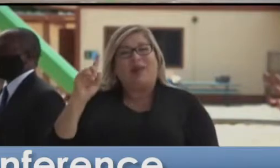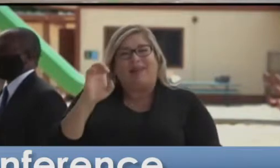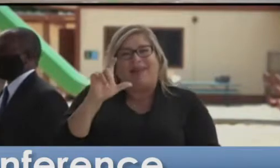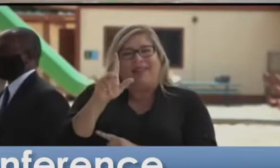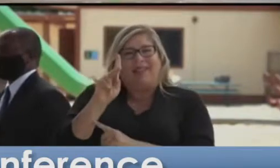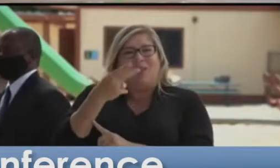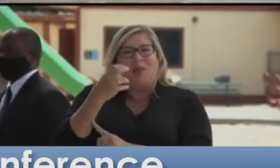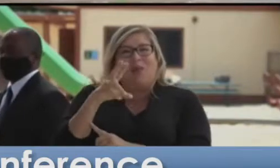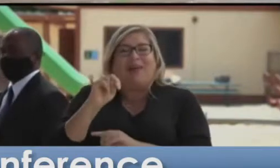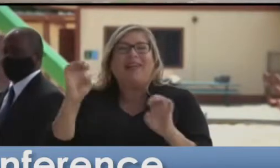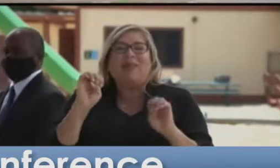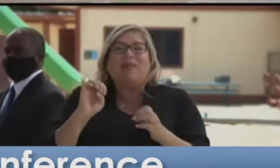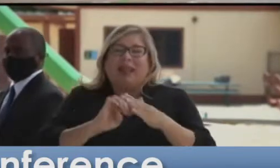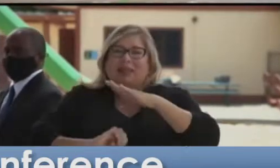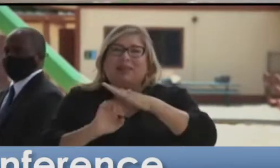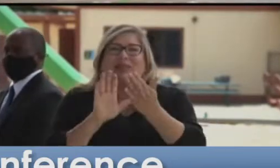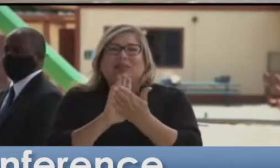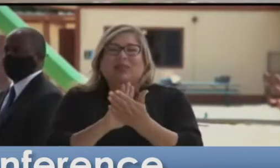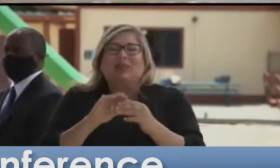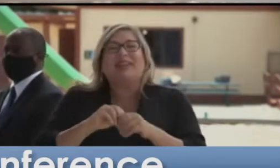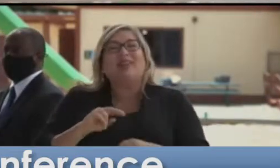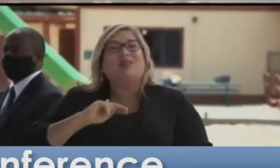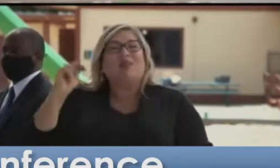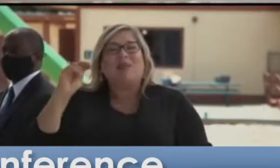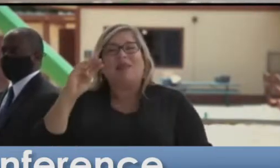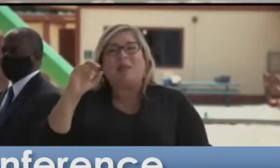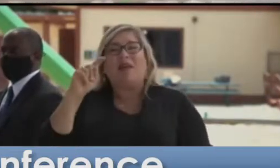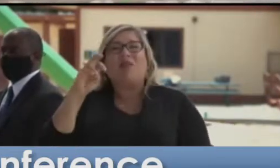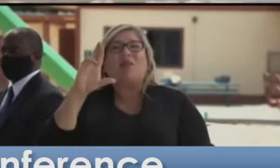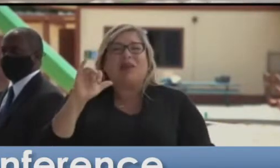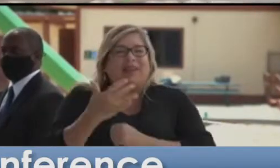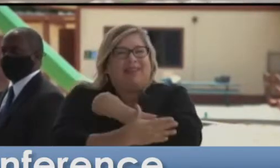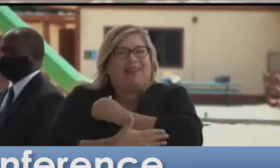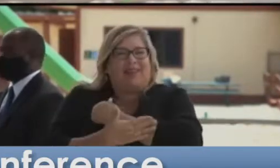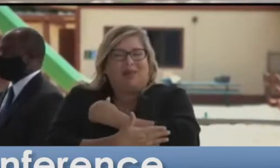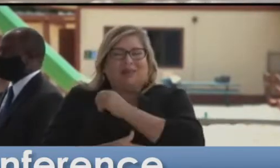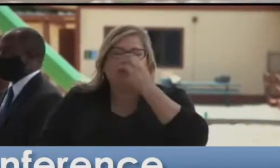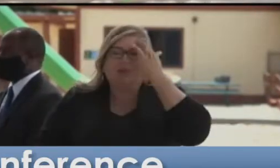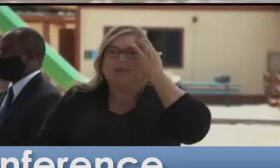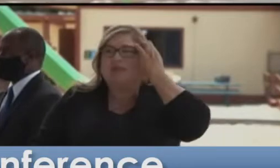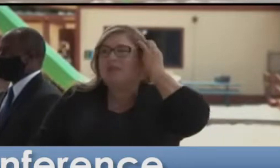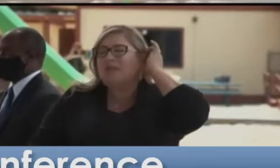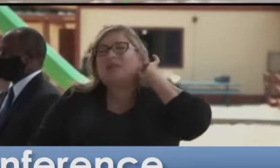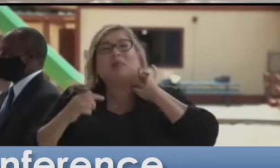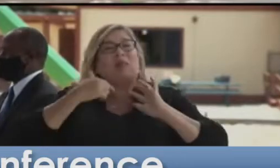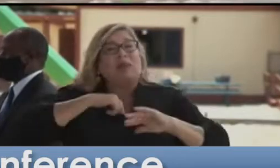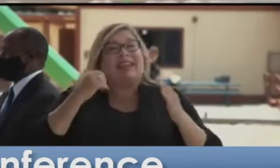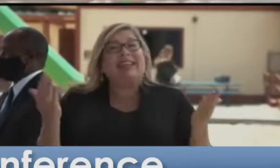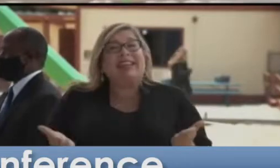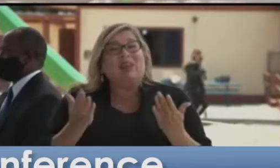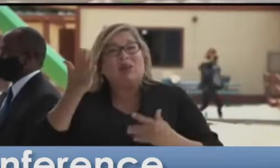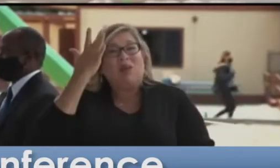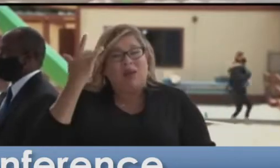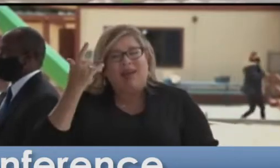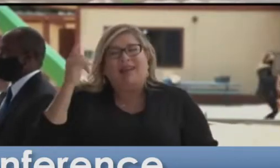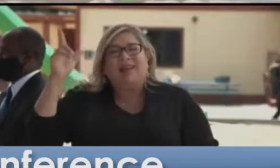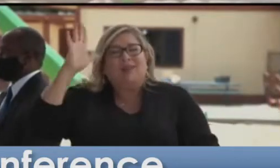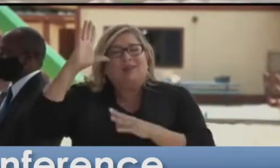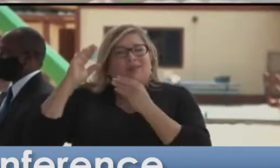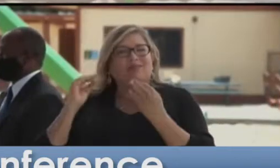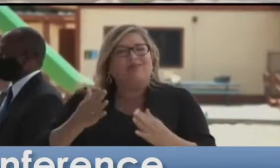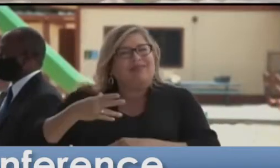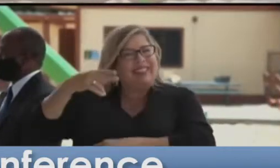Elementary School in the North Monterey County School District. We are here today to hear some historic